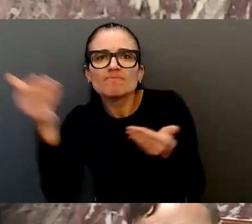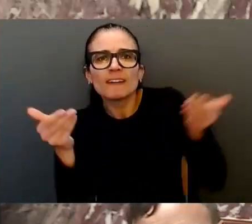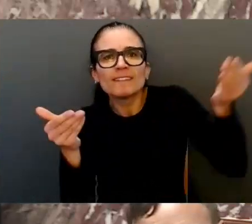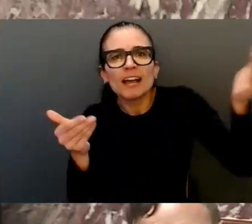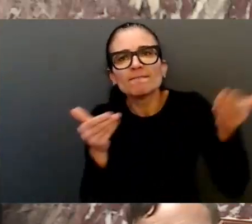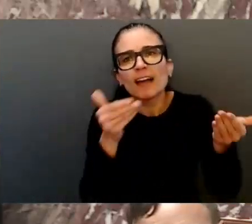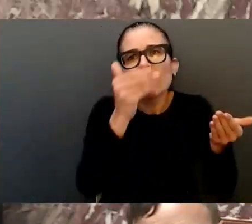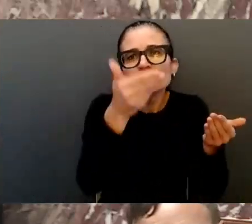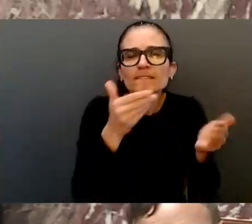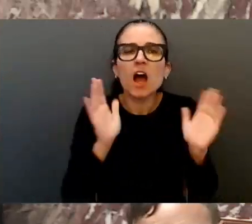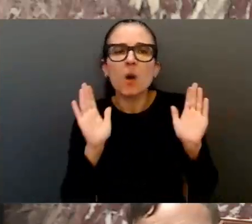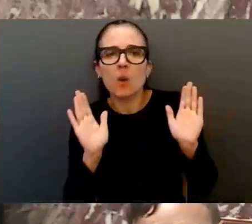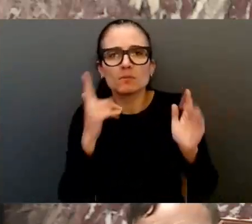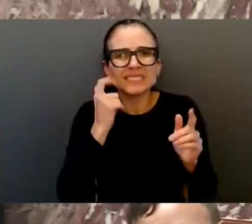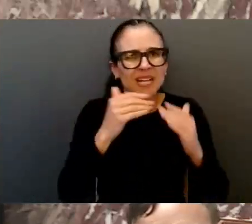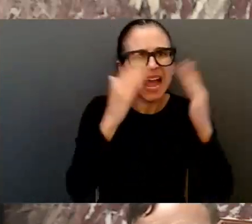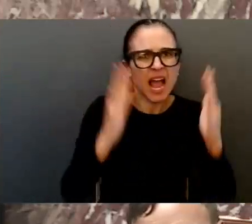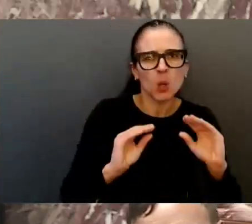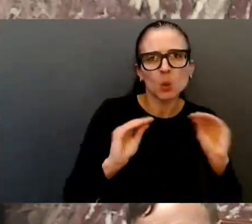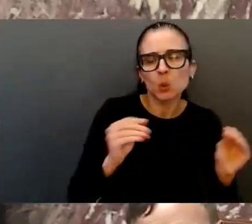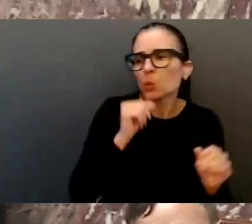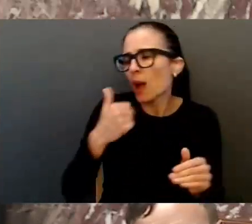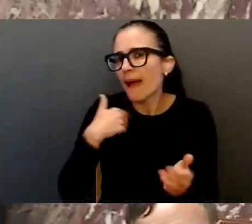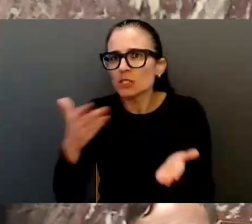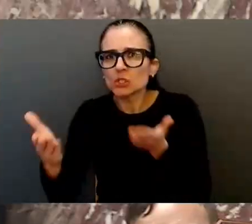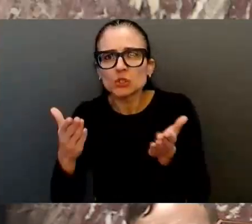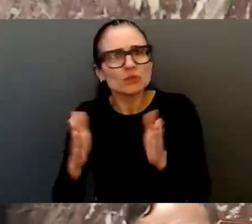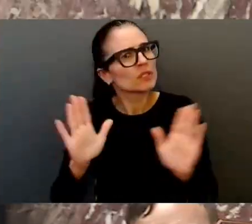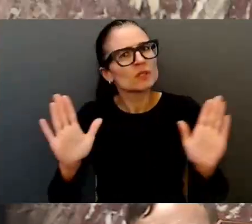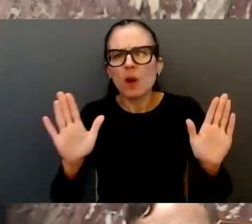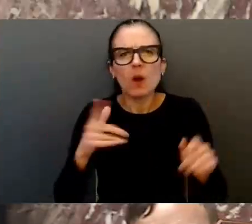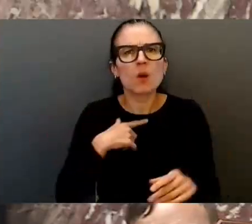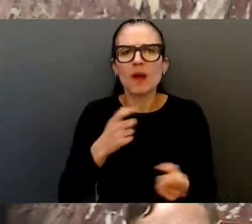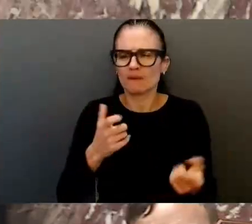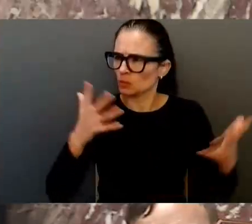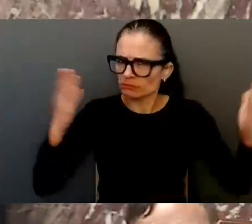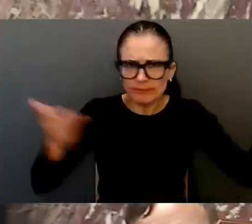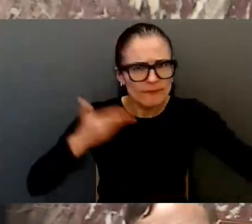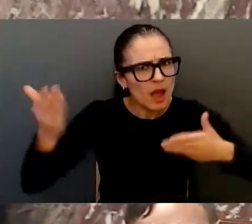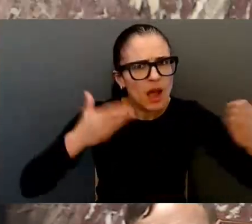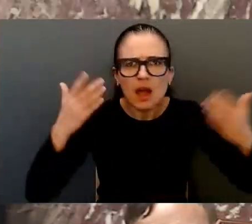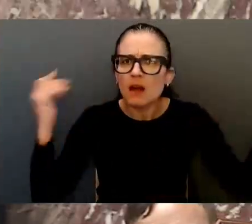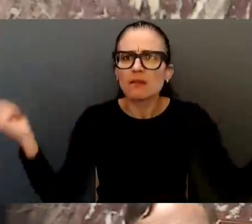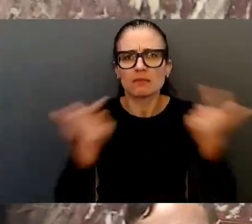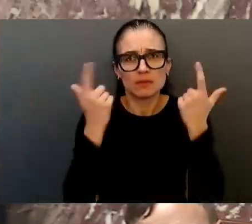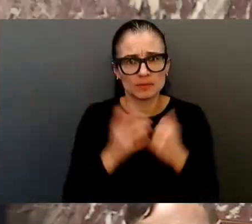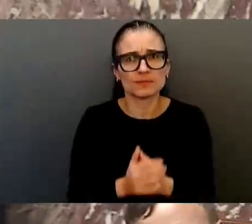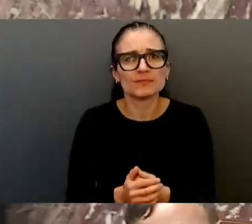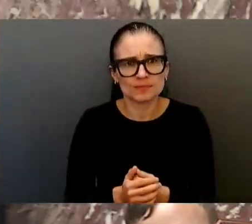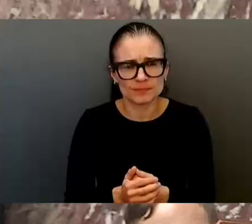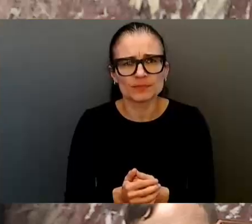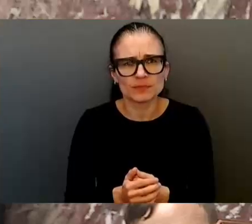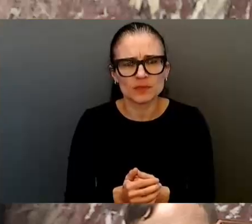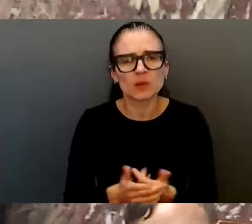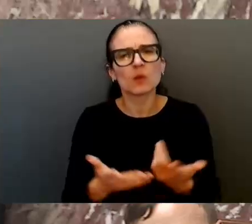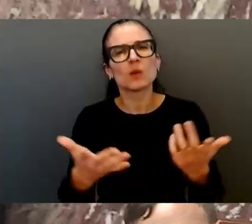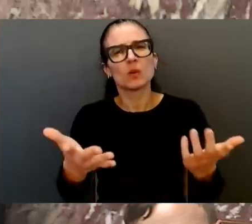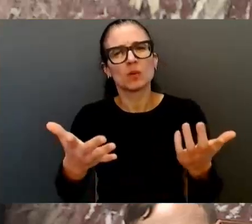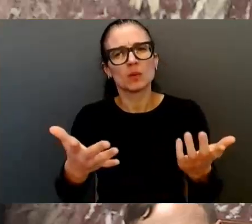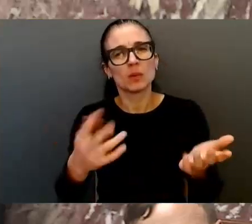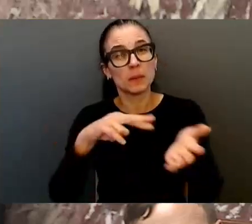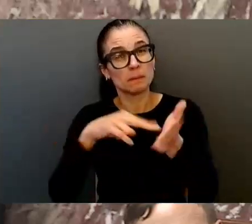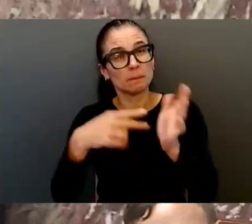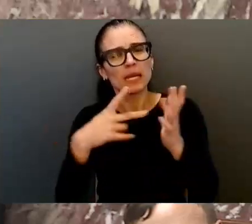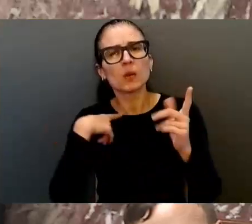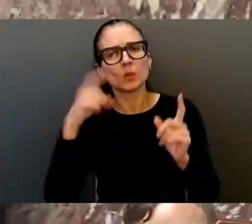the same time. Now, Honourable Speaker, what we're saying is we need to do it in a thoughtful way, and the federal government has made some changes. We respect that,